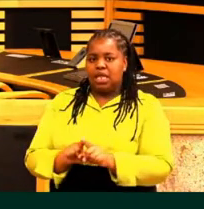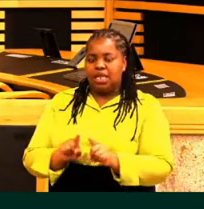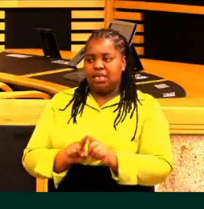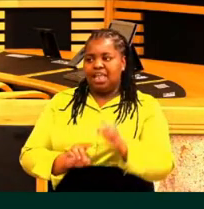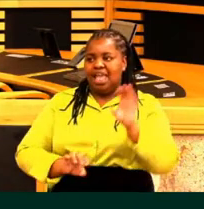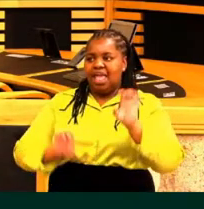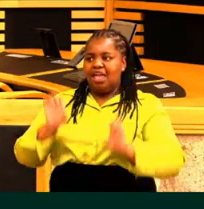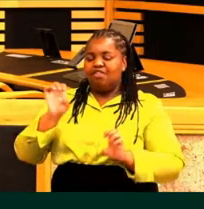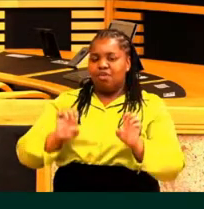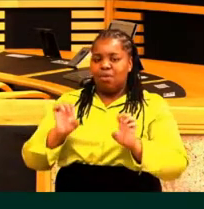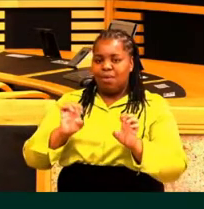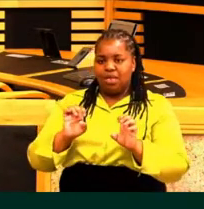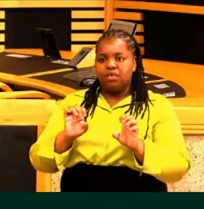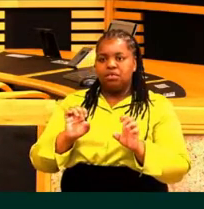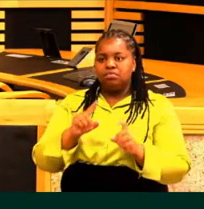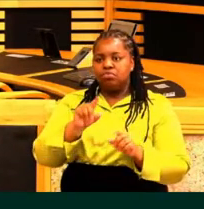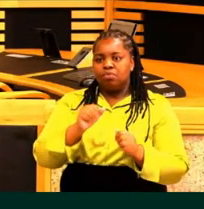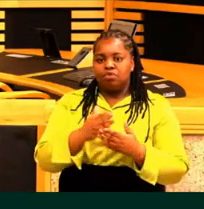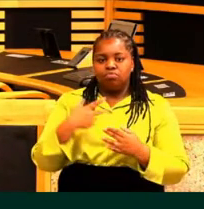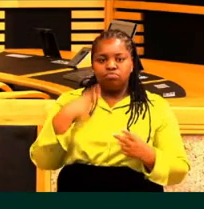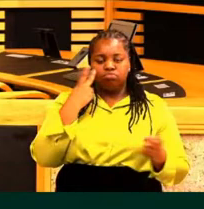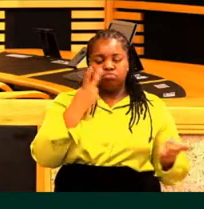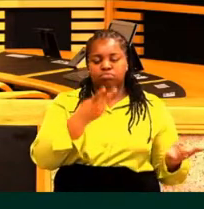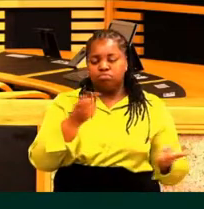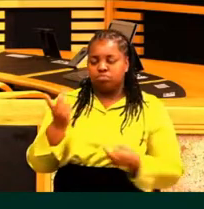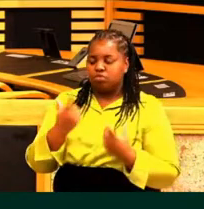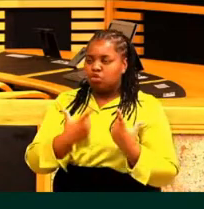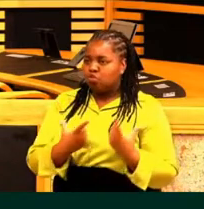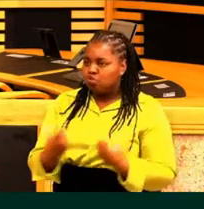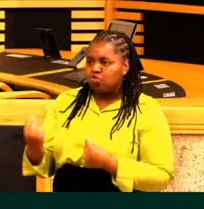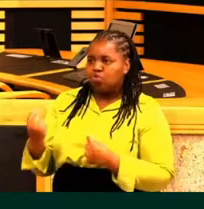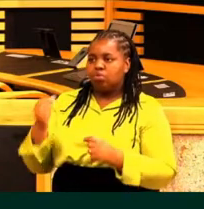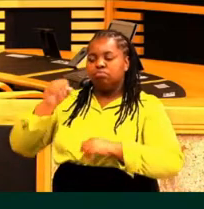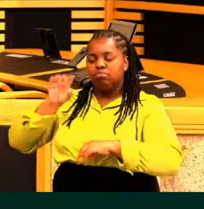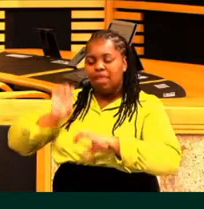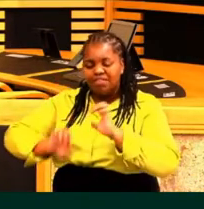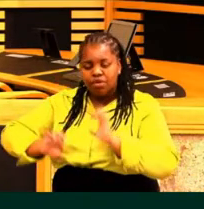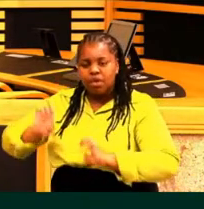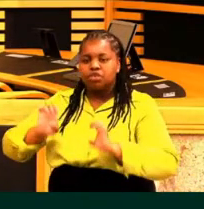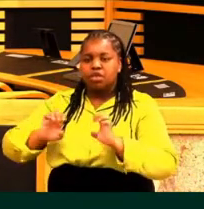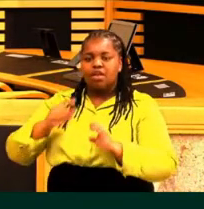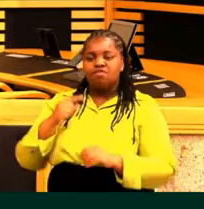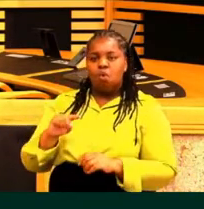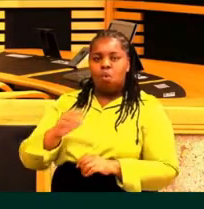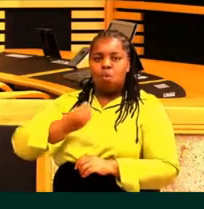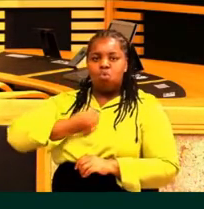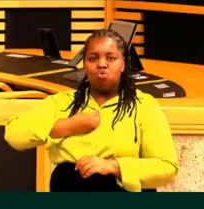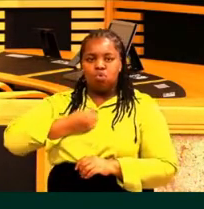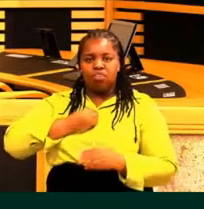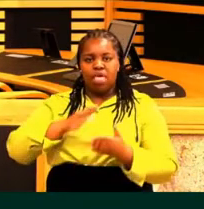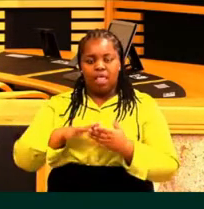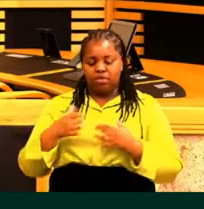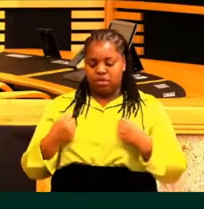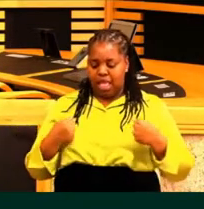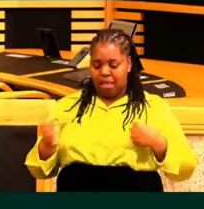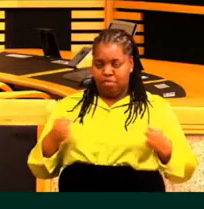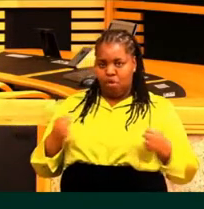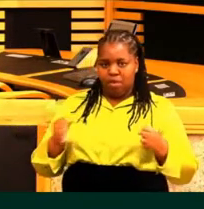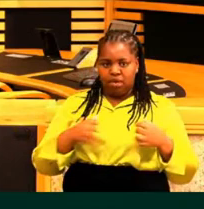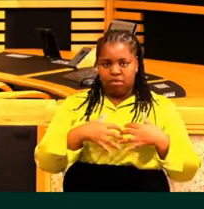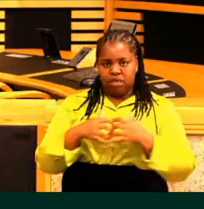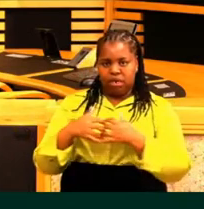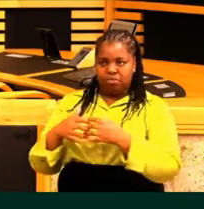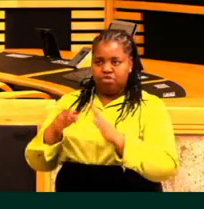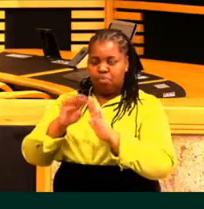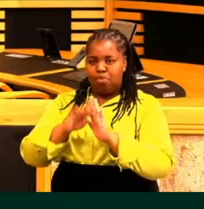evaluation tasks to look at implementation evaluation of Youth and employment creation